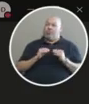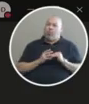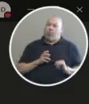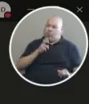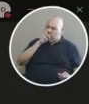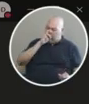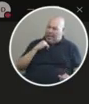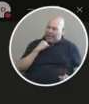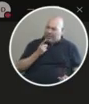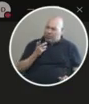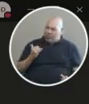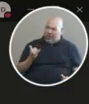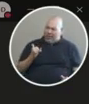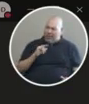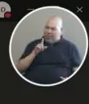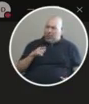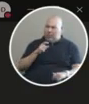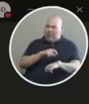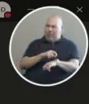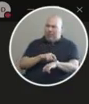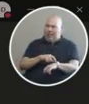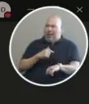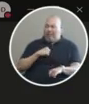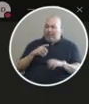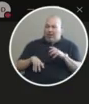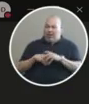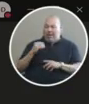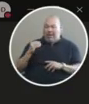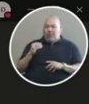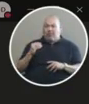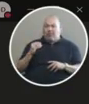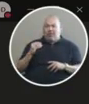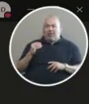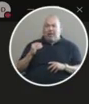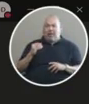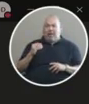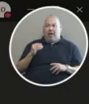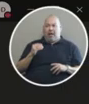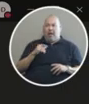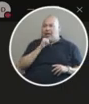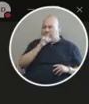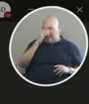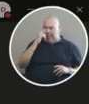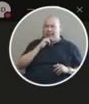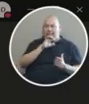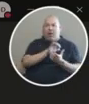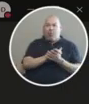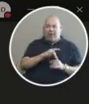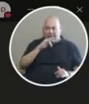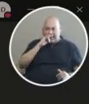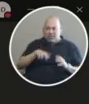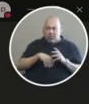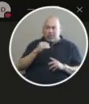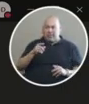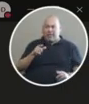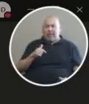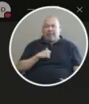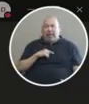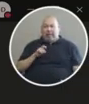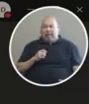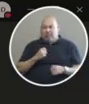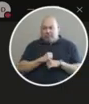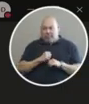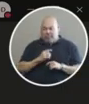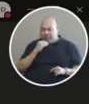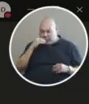but I can tell you right now, the only time that I've gone out with, I don't even let my wife and my kids go out. You know, if I need to